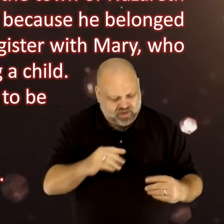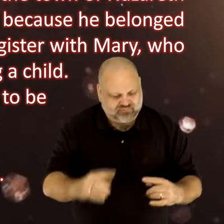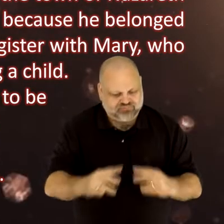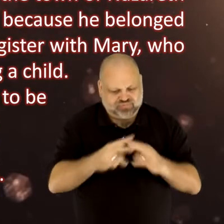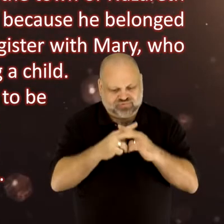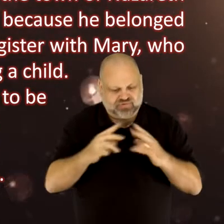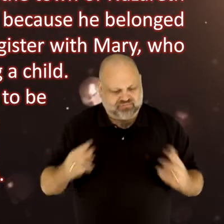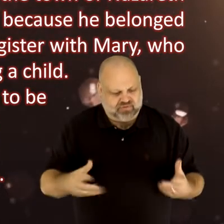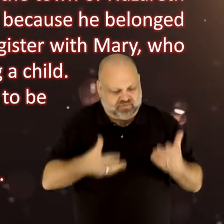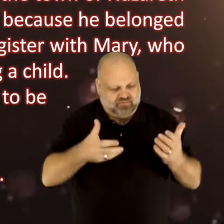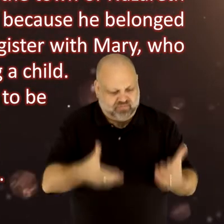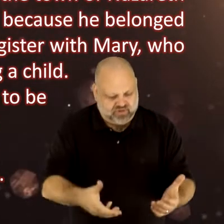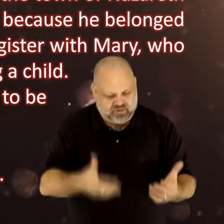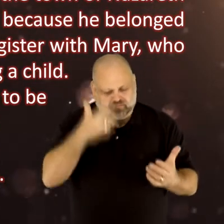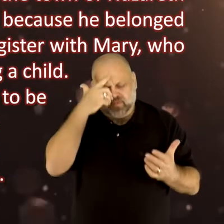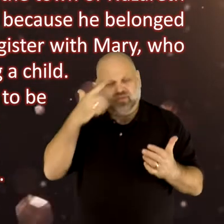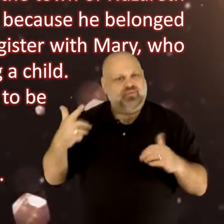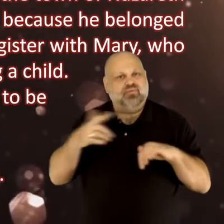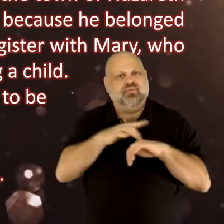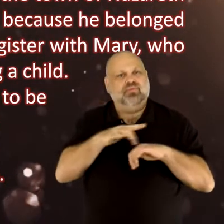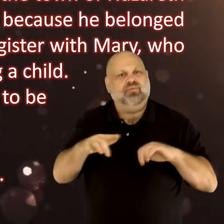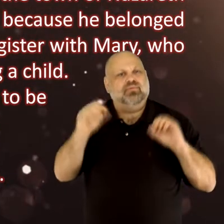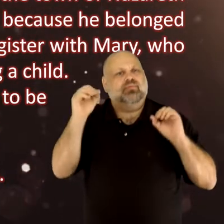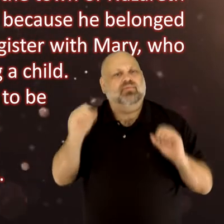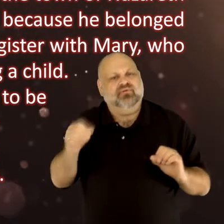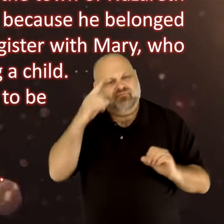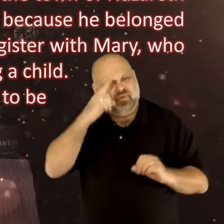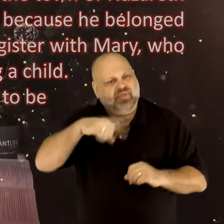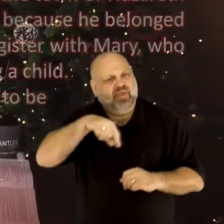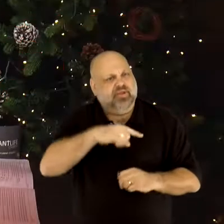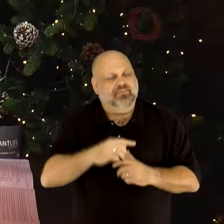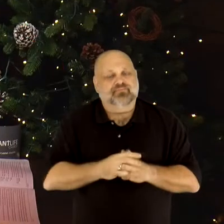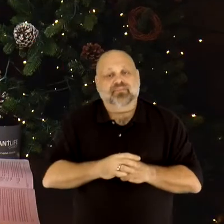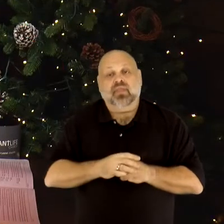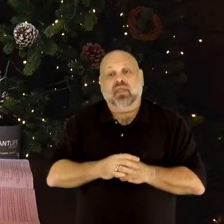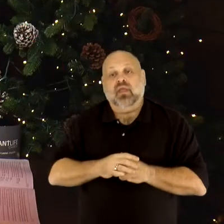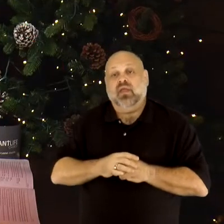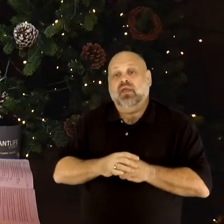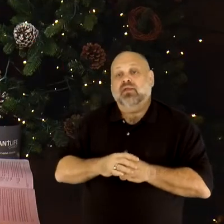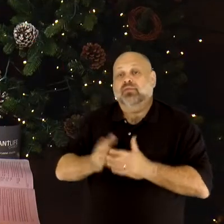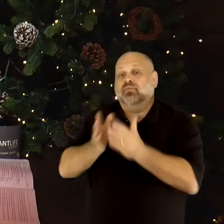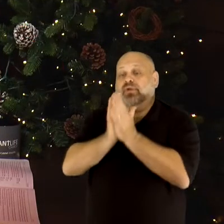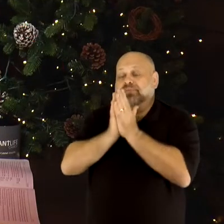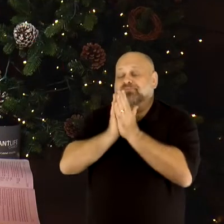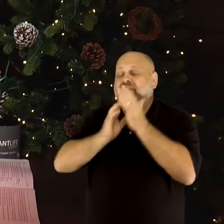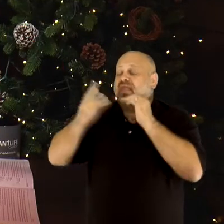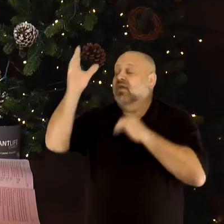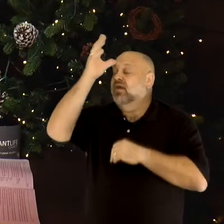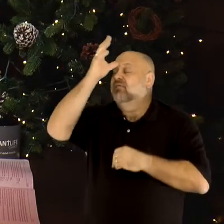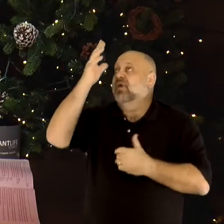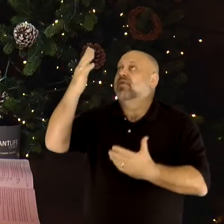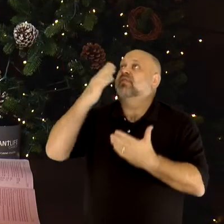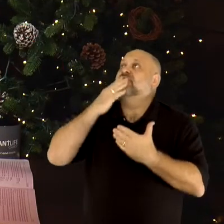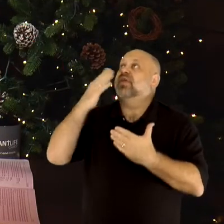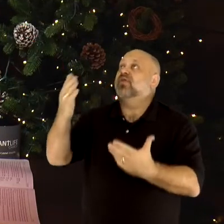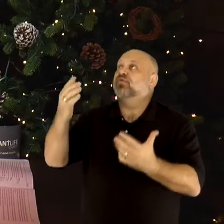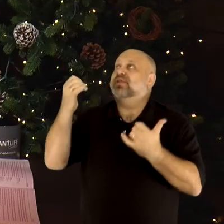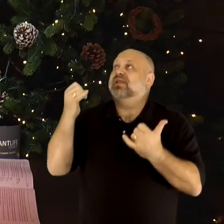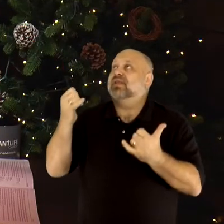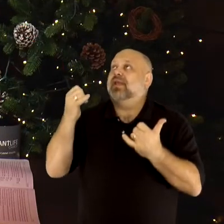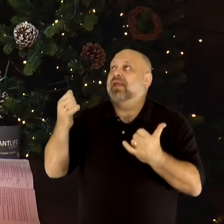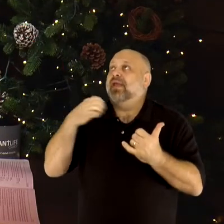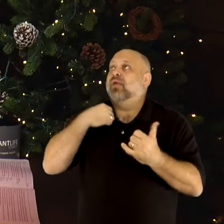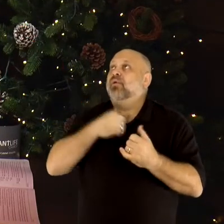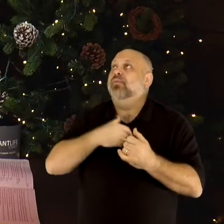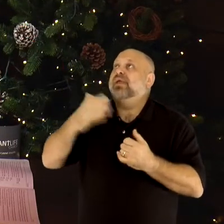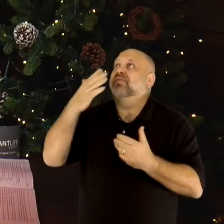in a manger because there was no room available for them. Let's pray. Father, we thank you today.